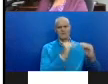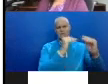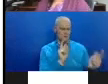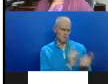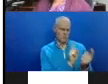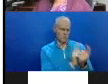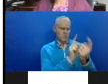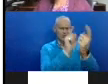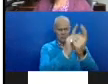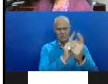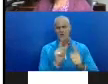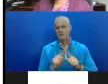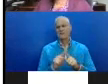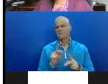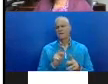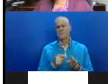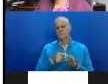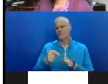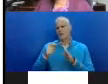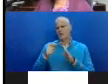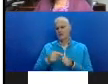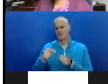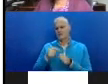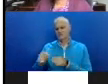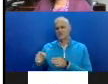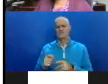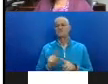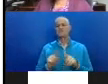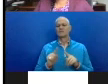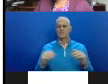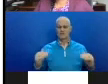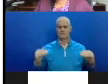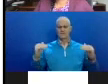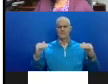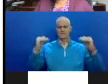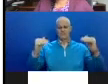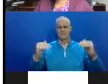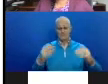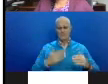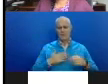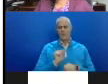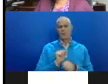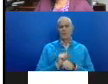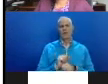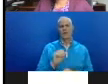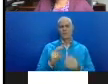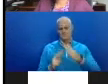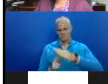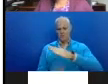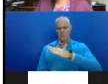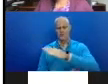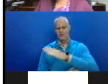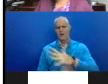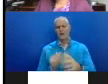different professionals here in the at the different phases. At Bridges, where I work, we do a lot of the work